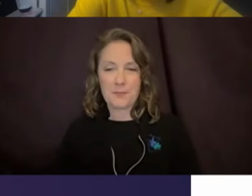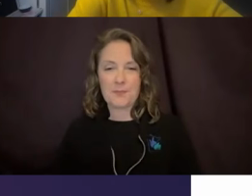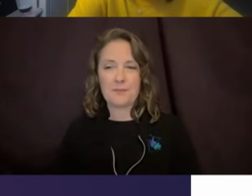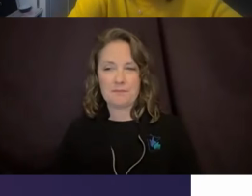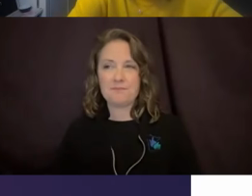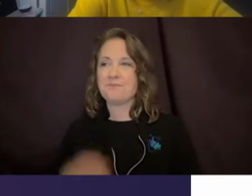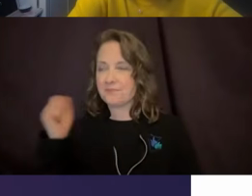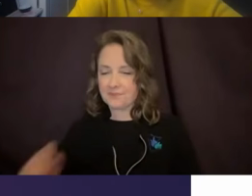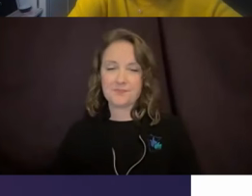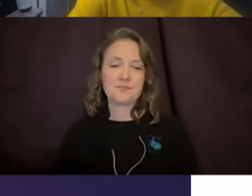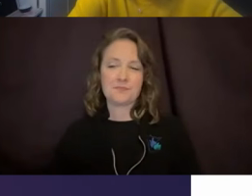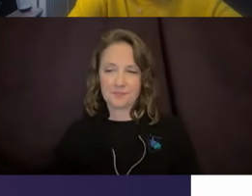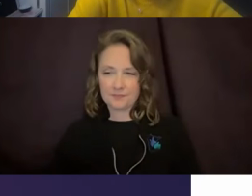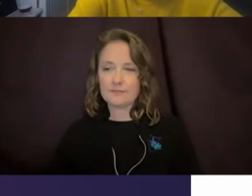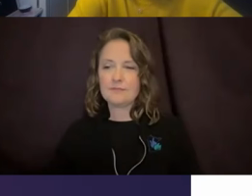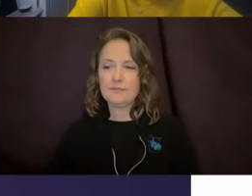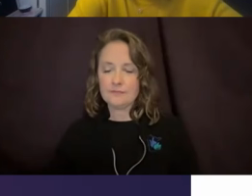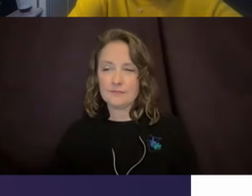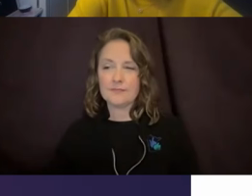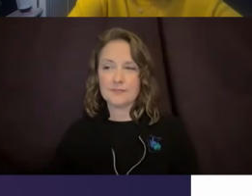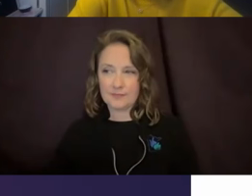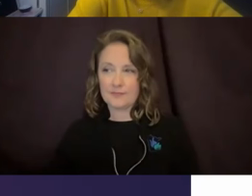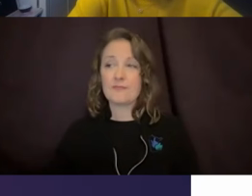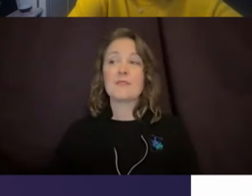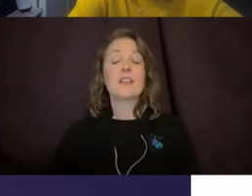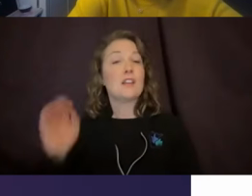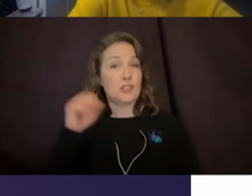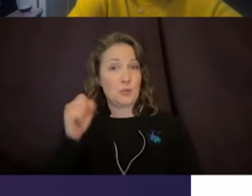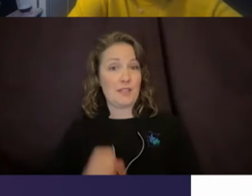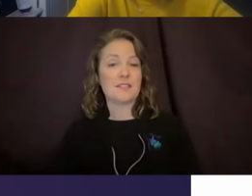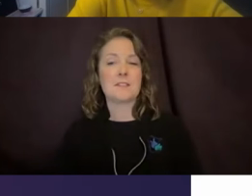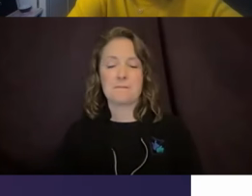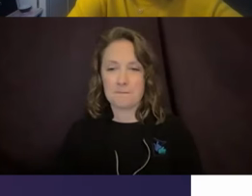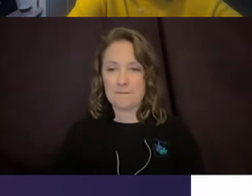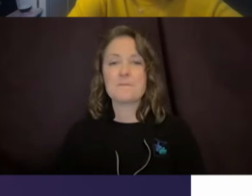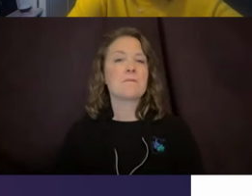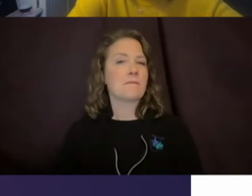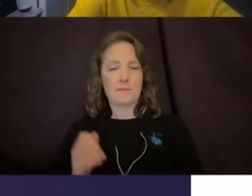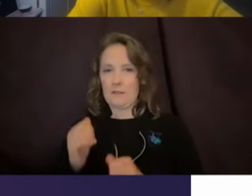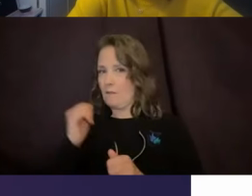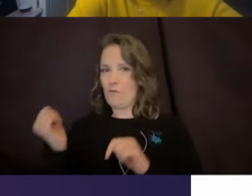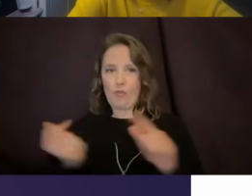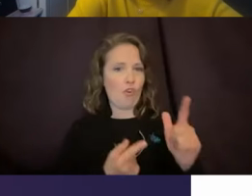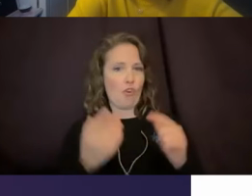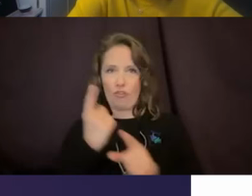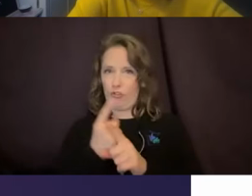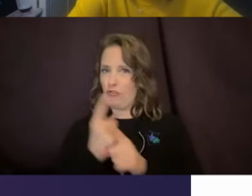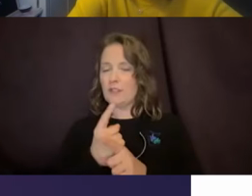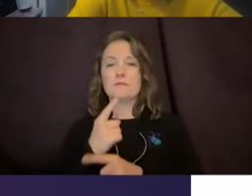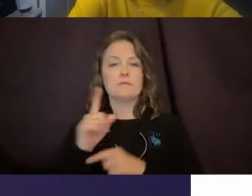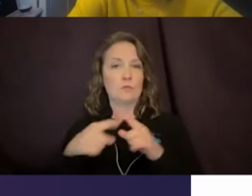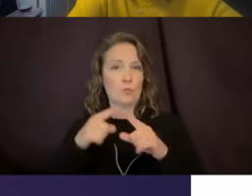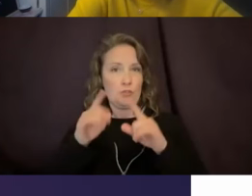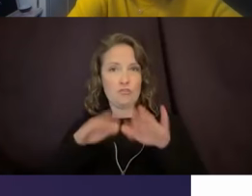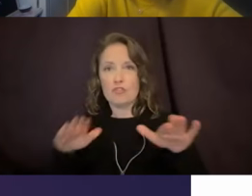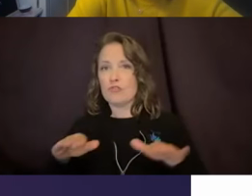So yeah, these are definitely some thoughts that children can develop when they're exposed to or directly experience